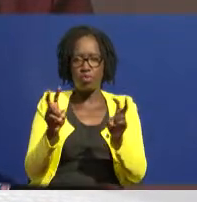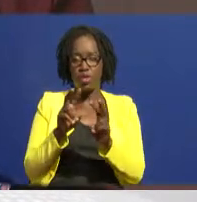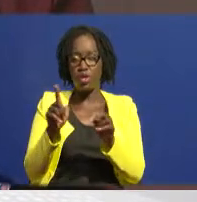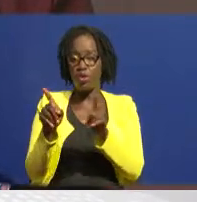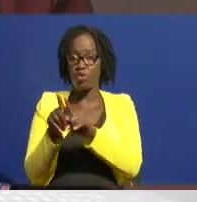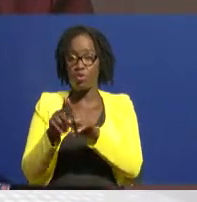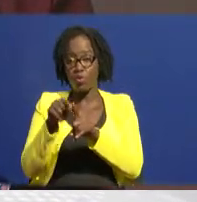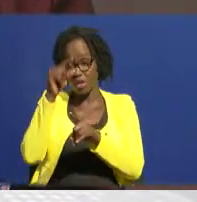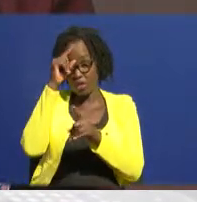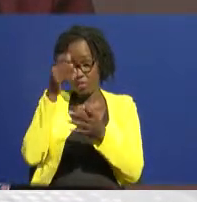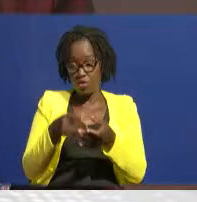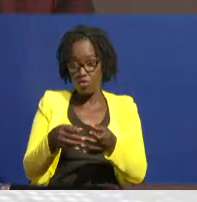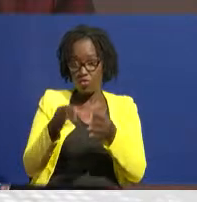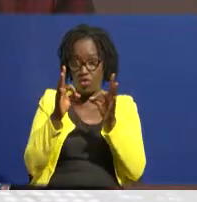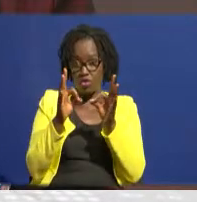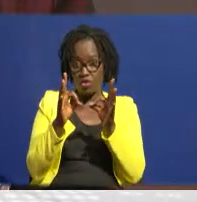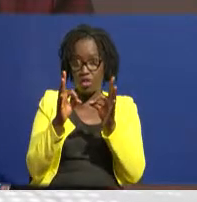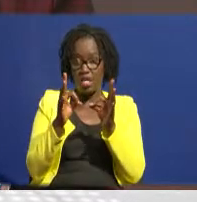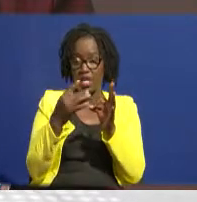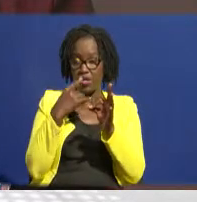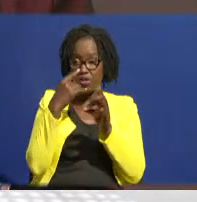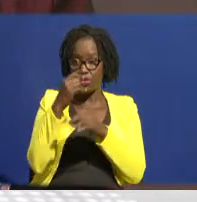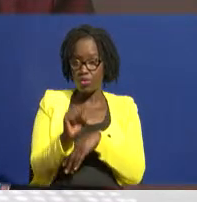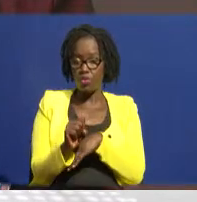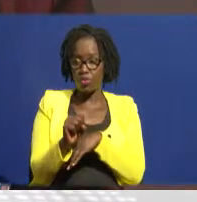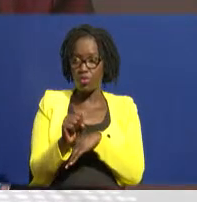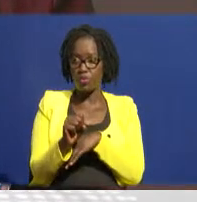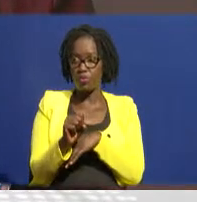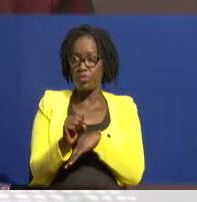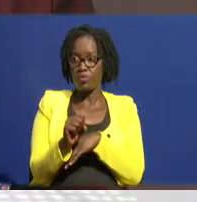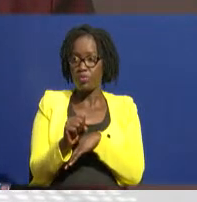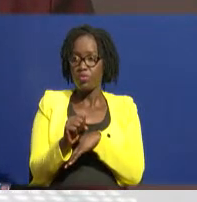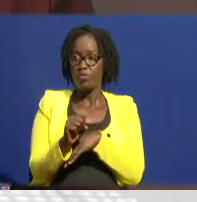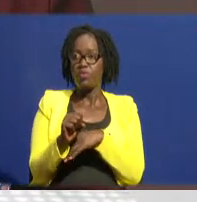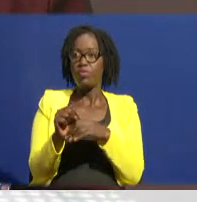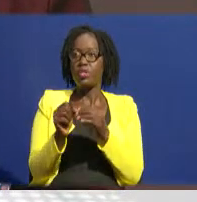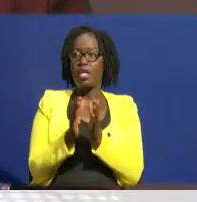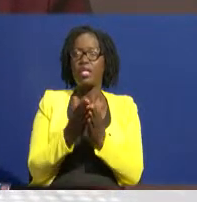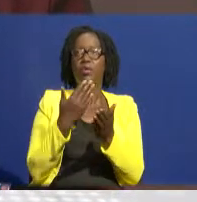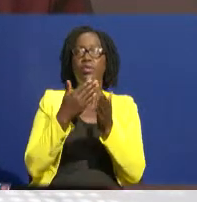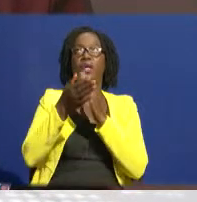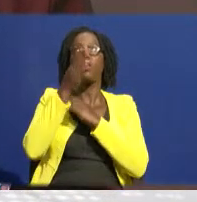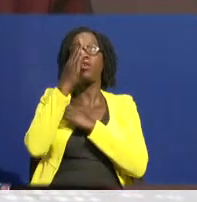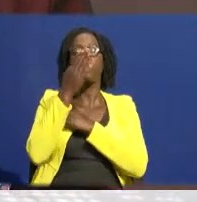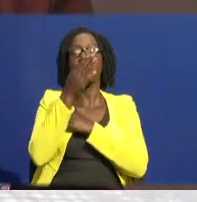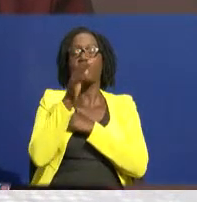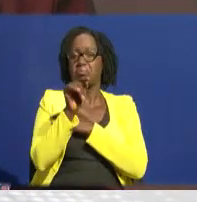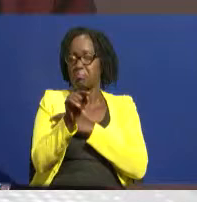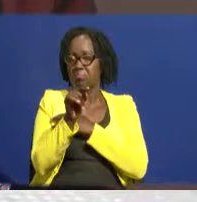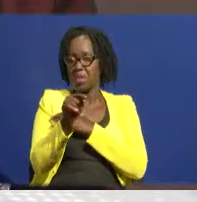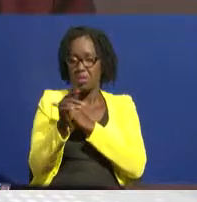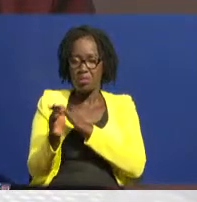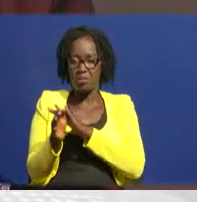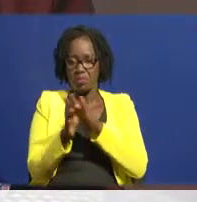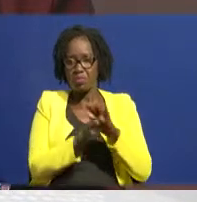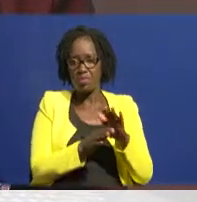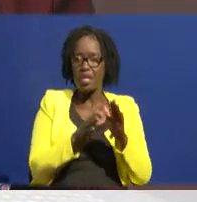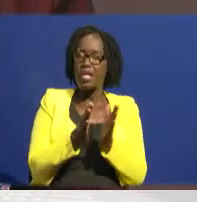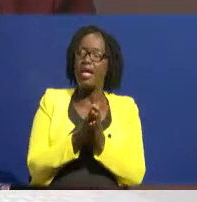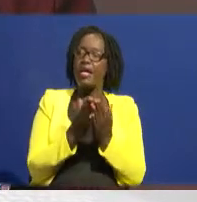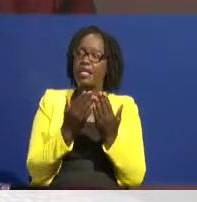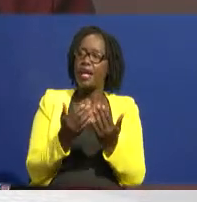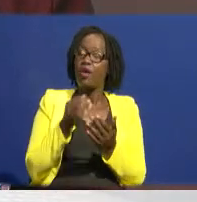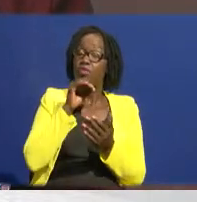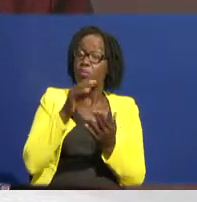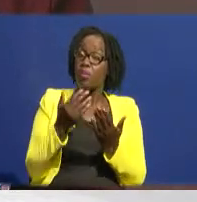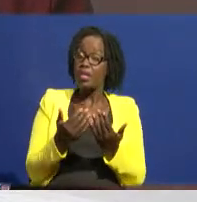the government officials. And so we count it as a privilege, and we thank God for that. Mm-hmm. Now, the